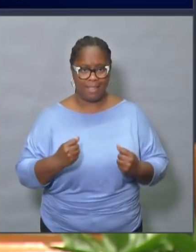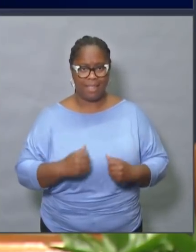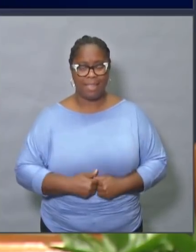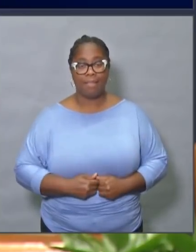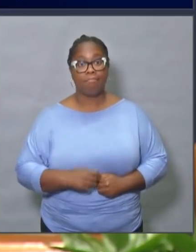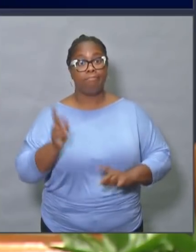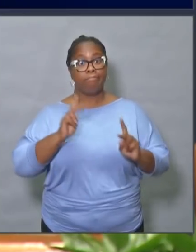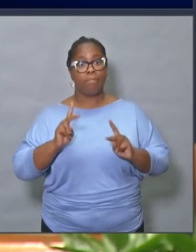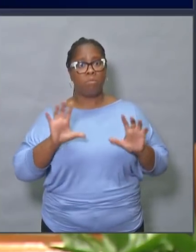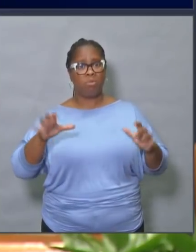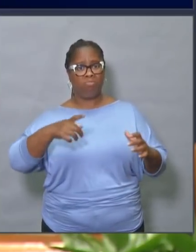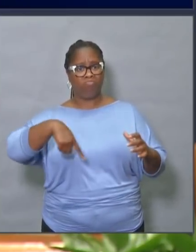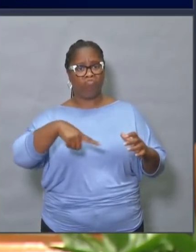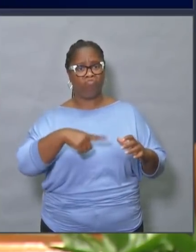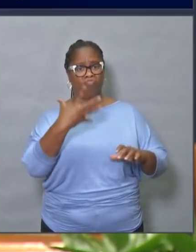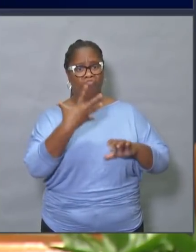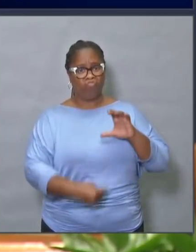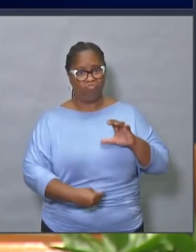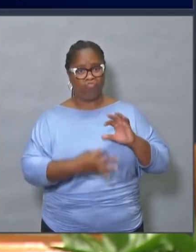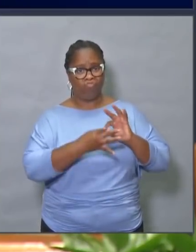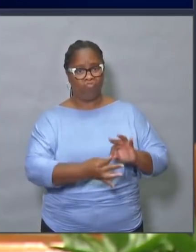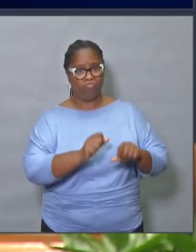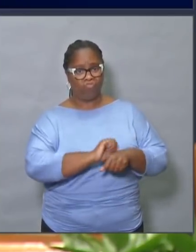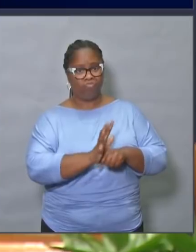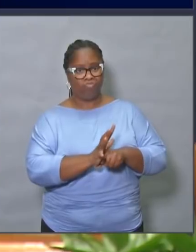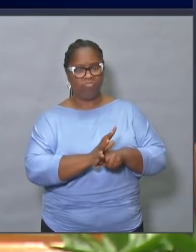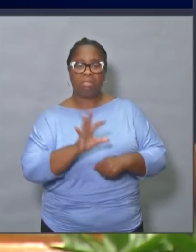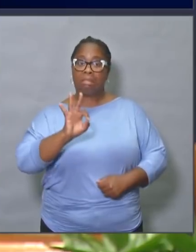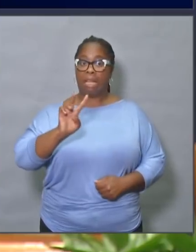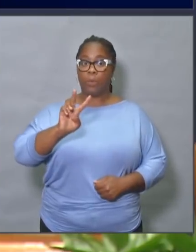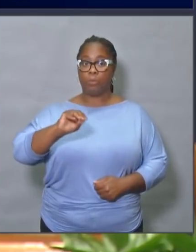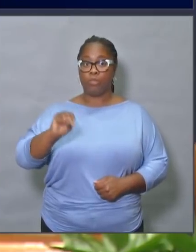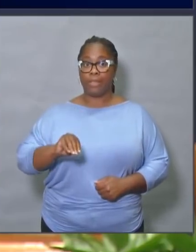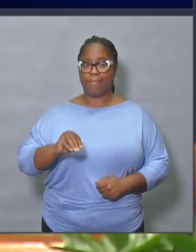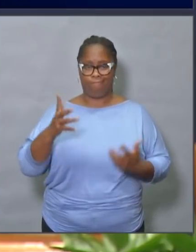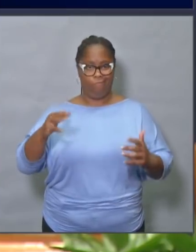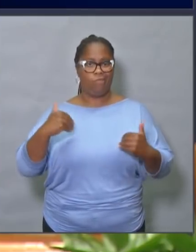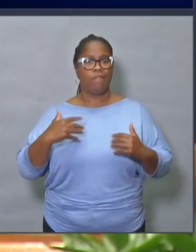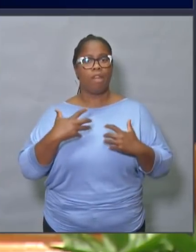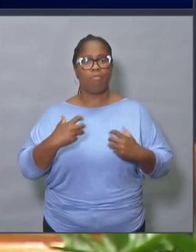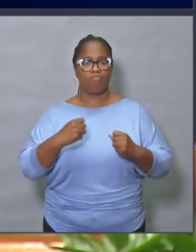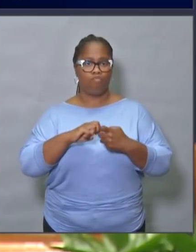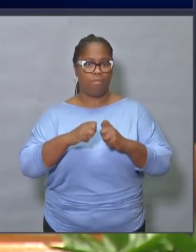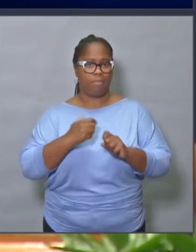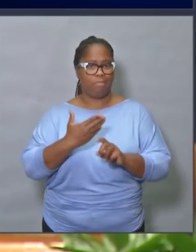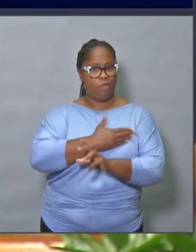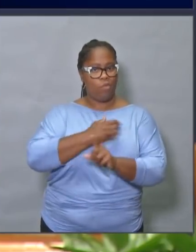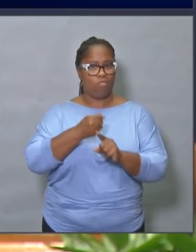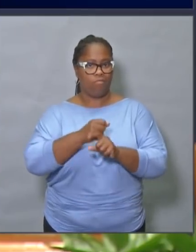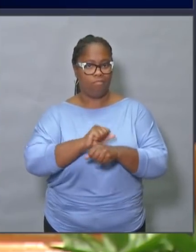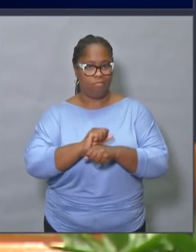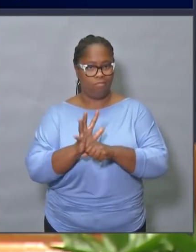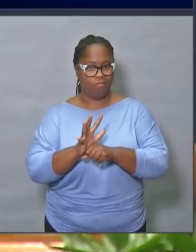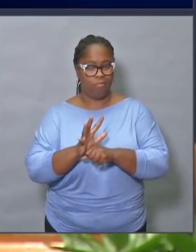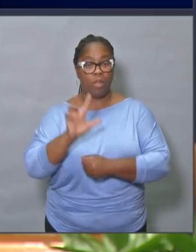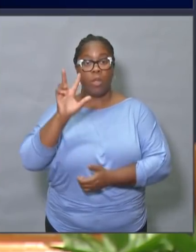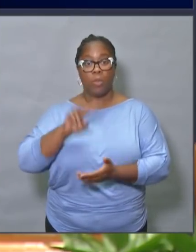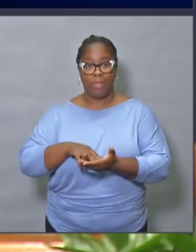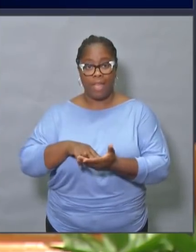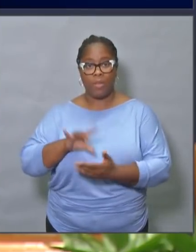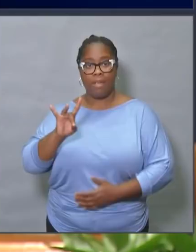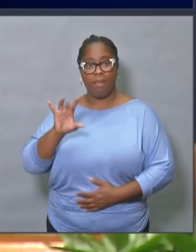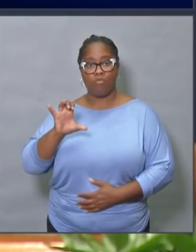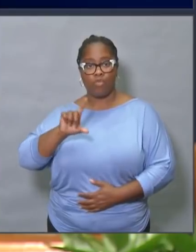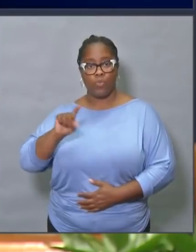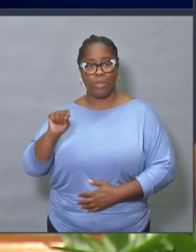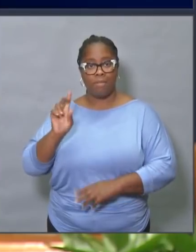passed away from COVID-19 had underlying health conditions. For the 3,820 people who passed away